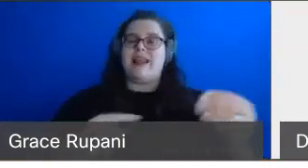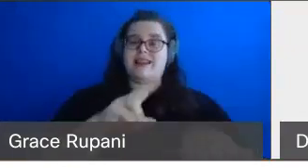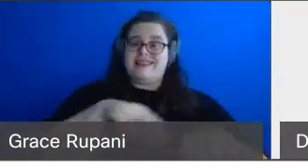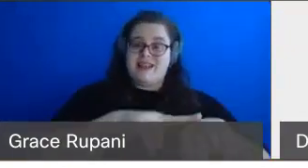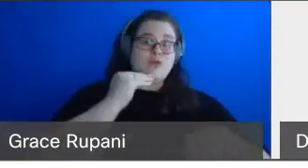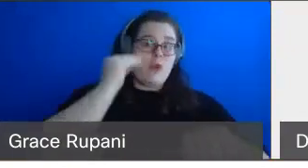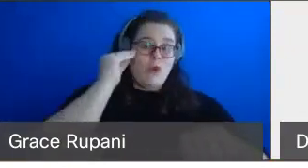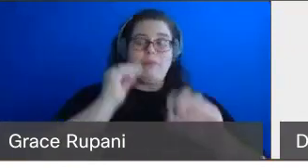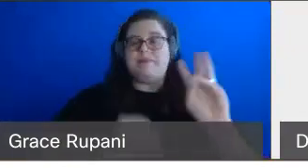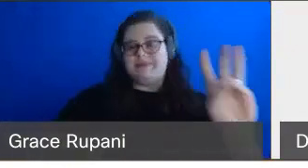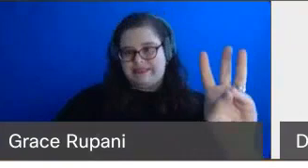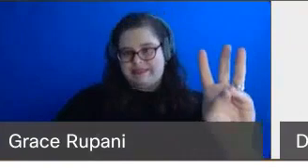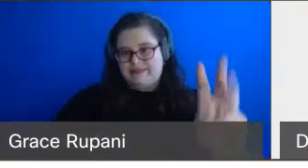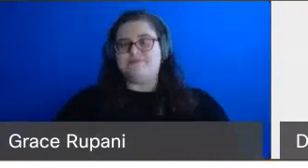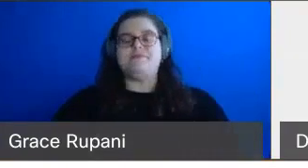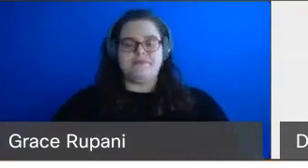homes.